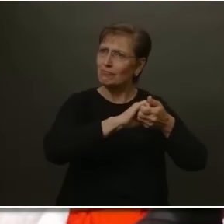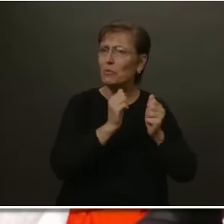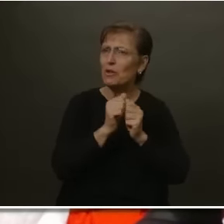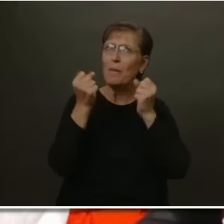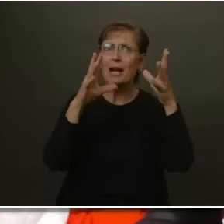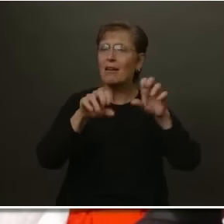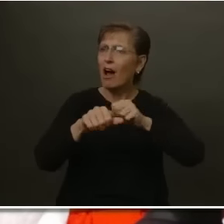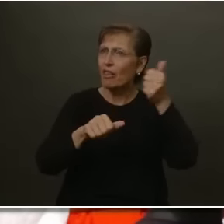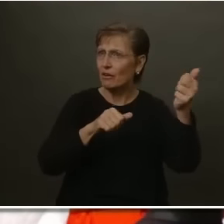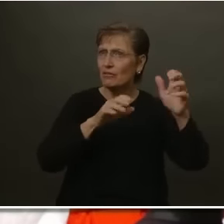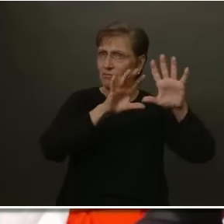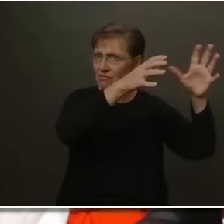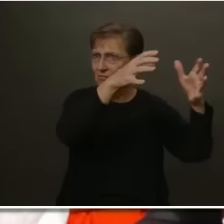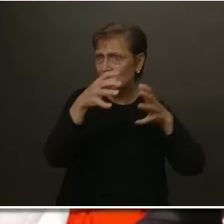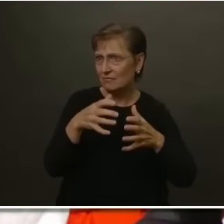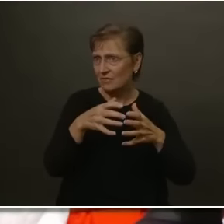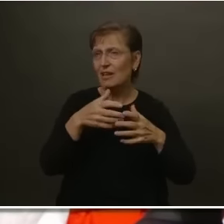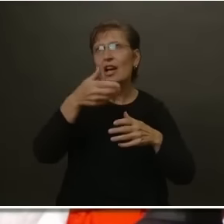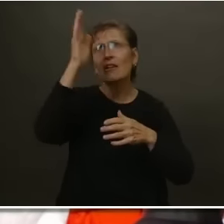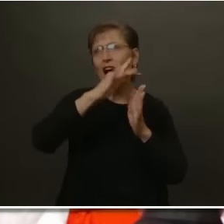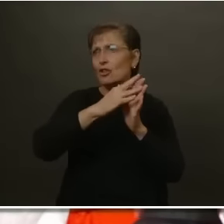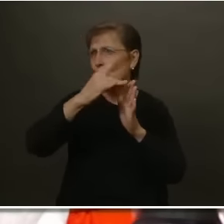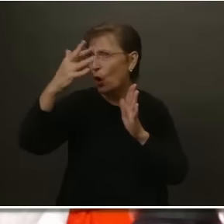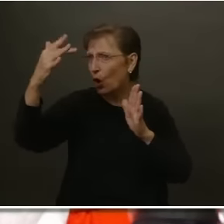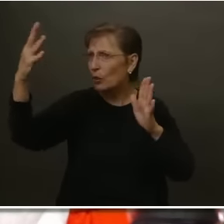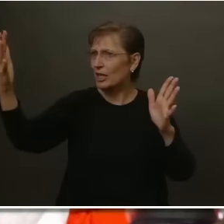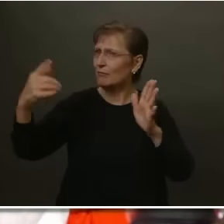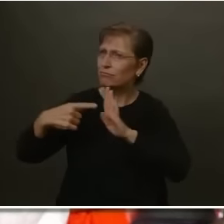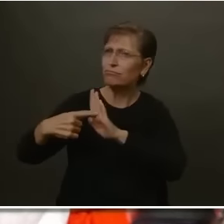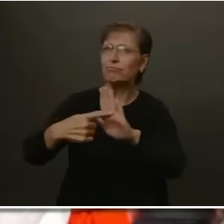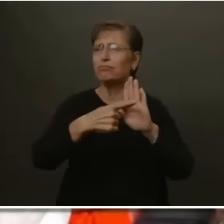God. Amen.